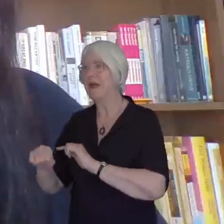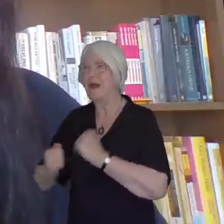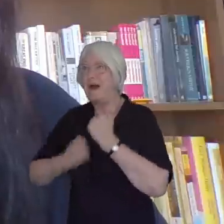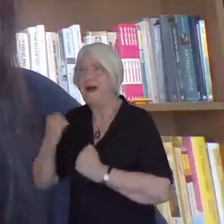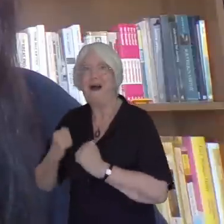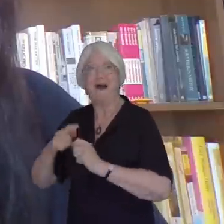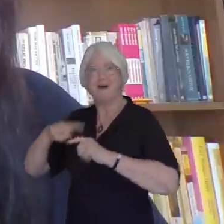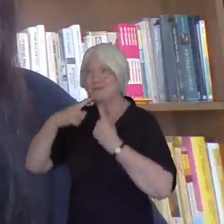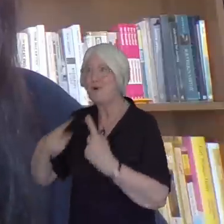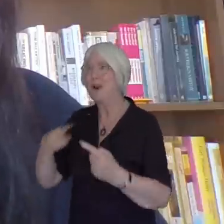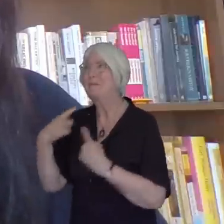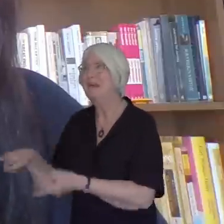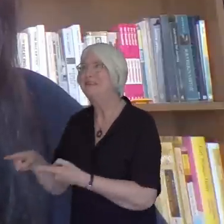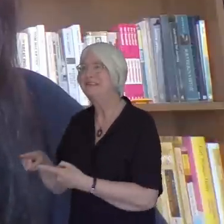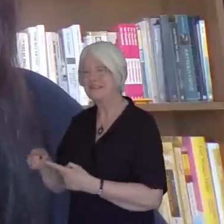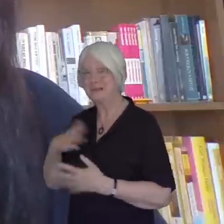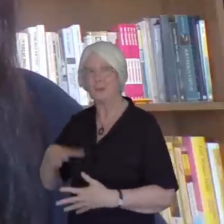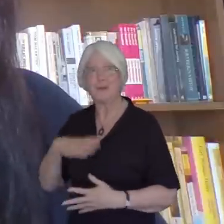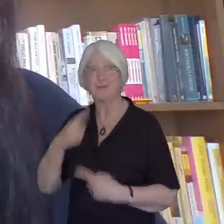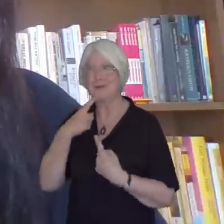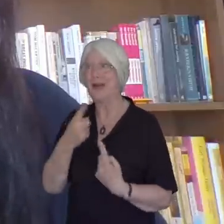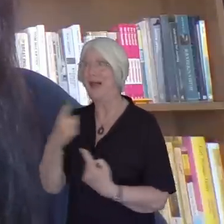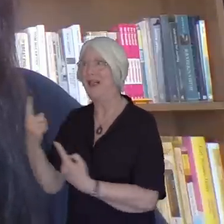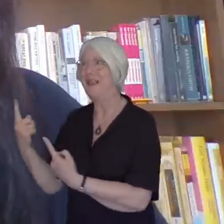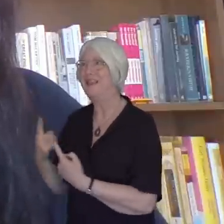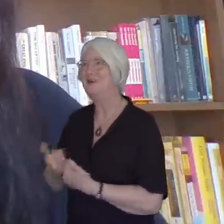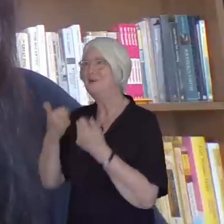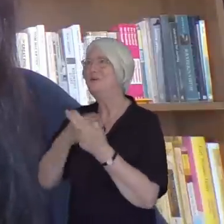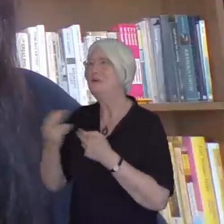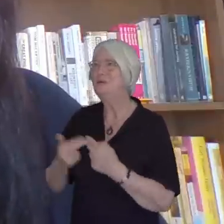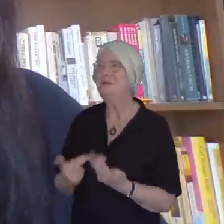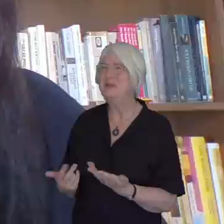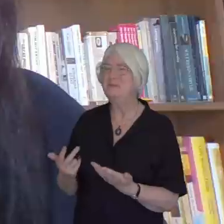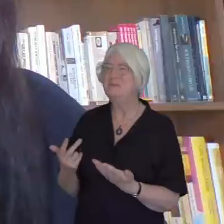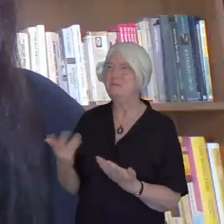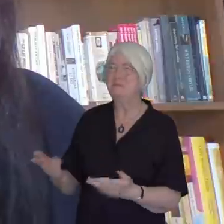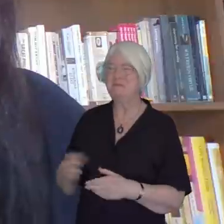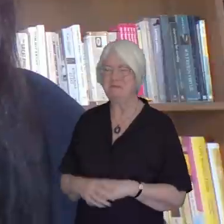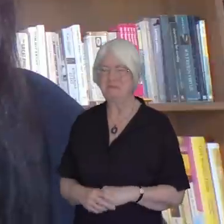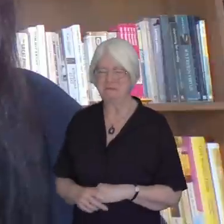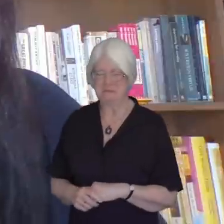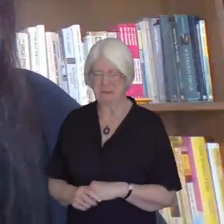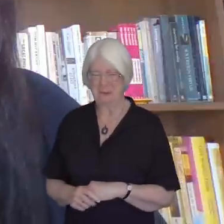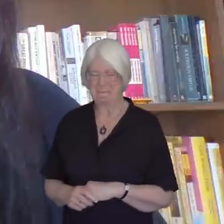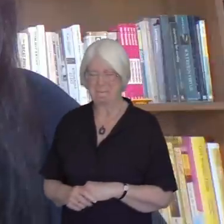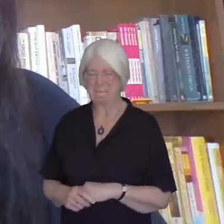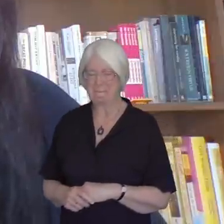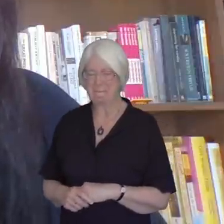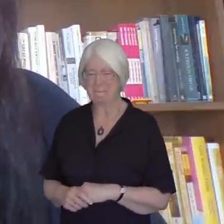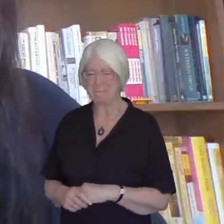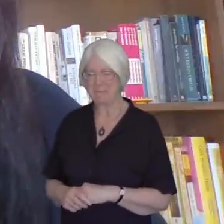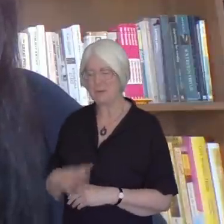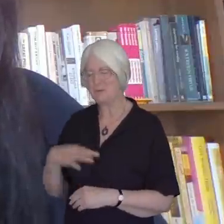Christ, and then to proclamation, a desire to tell everyone of the good news we've heard about.